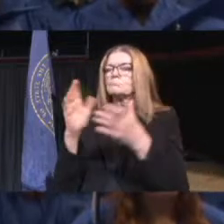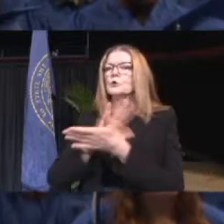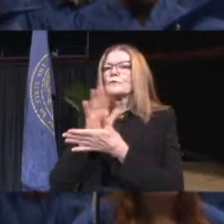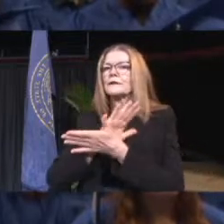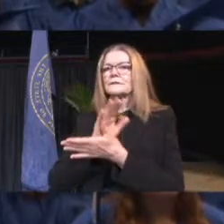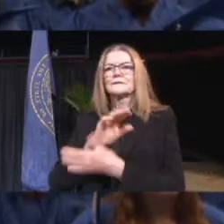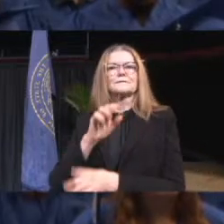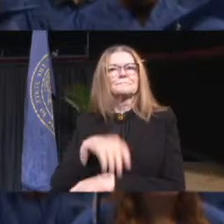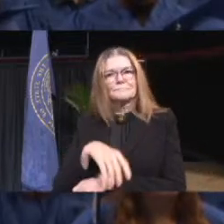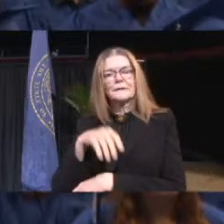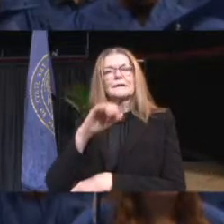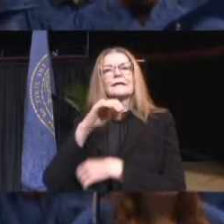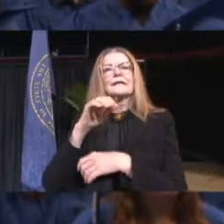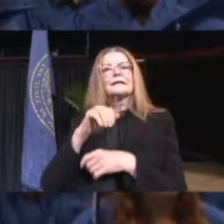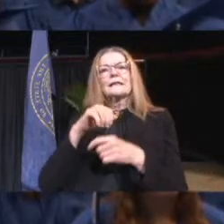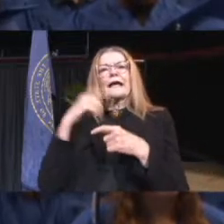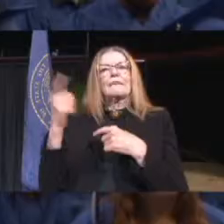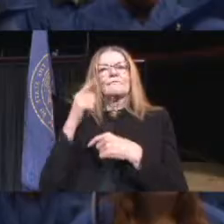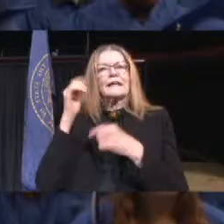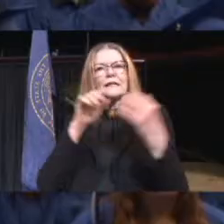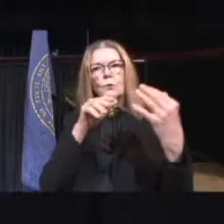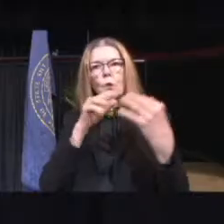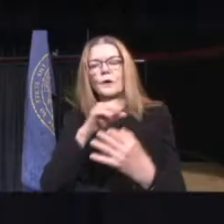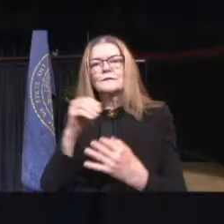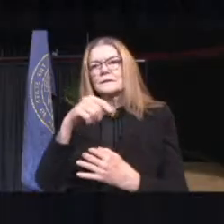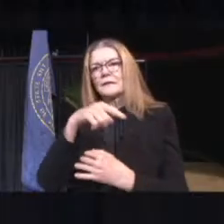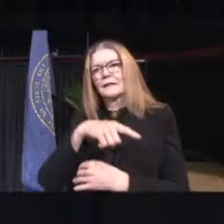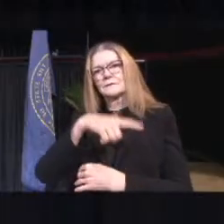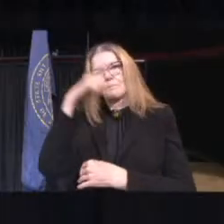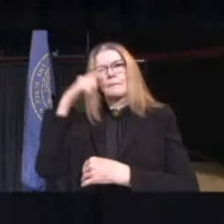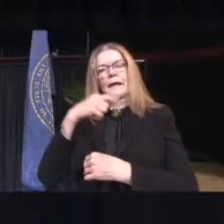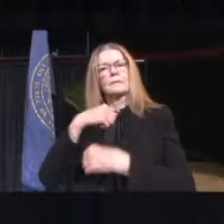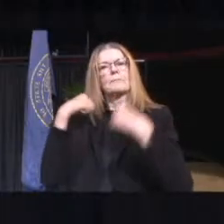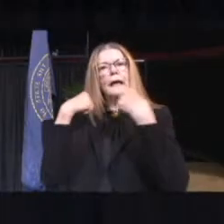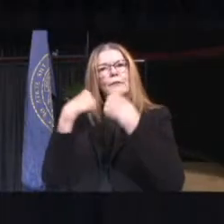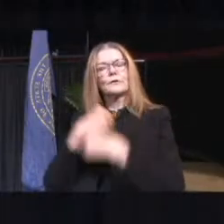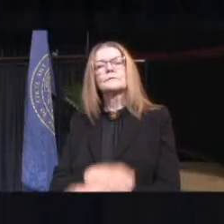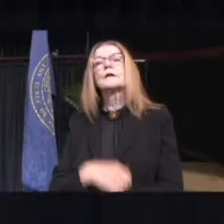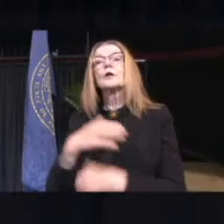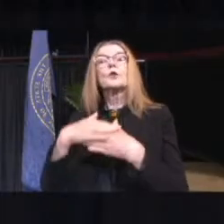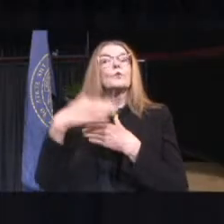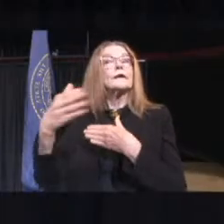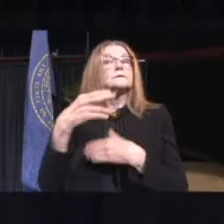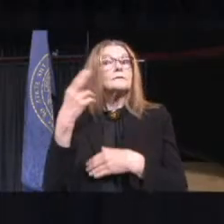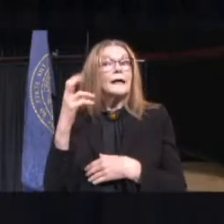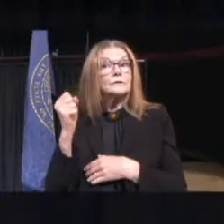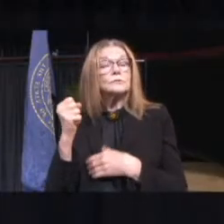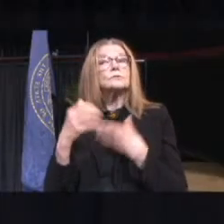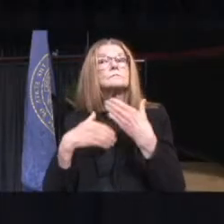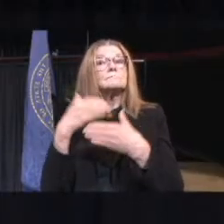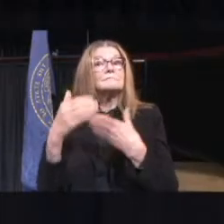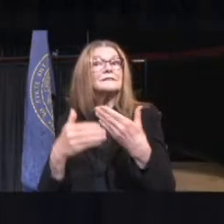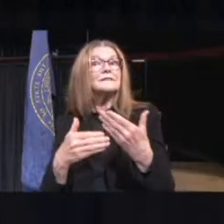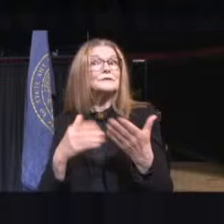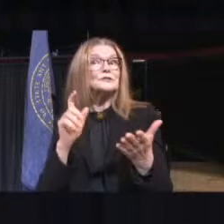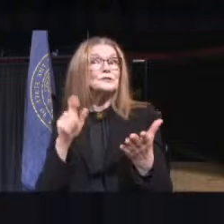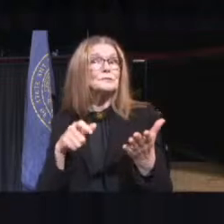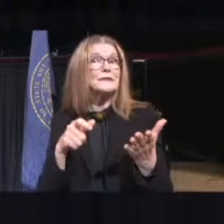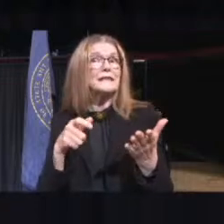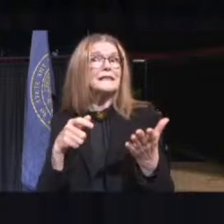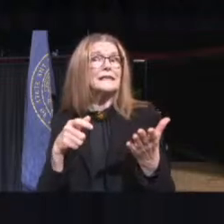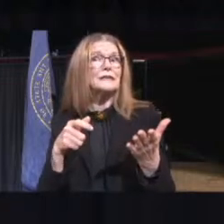Freshman year was just the best, all sunshine and rainbows, so the rest of high school was gonna be the same, right?